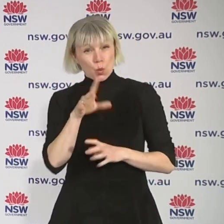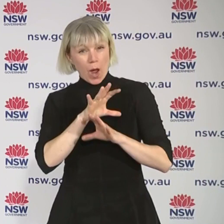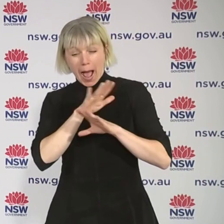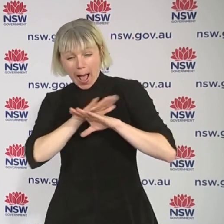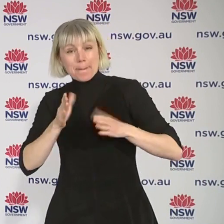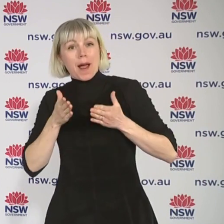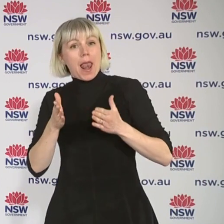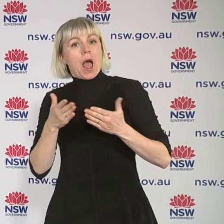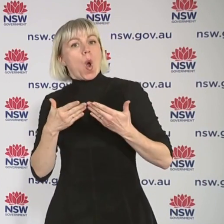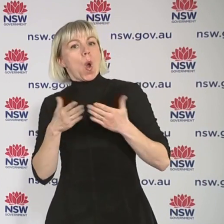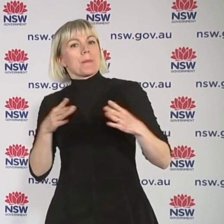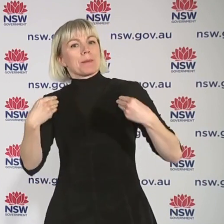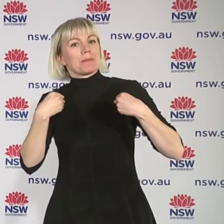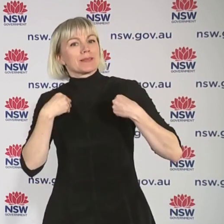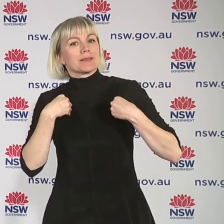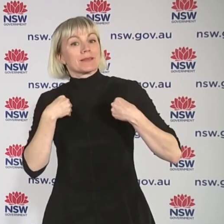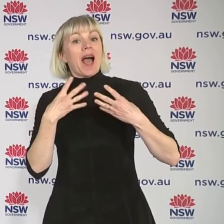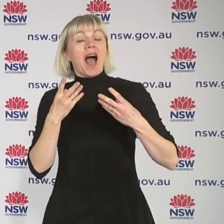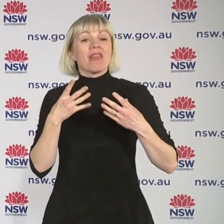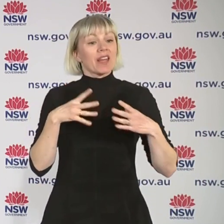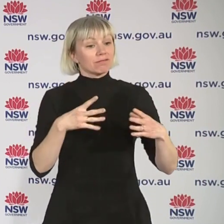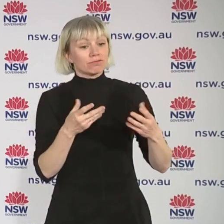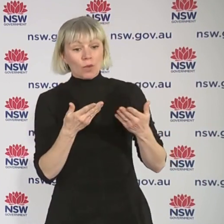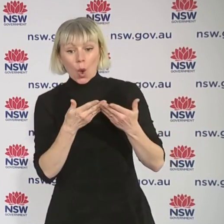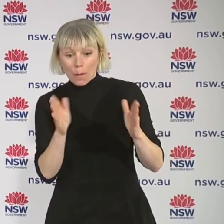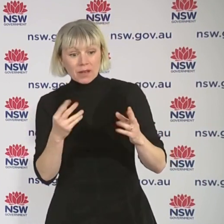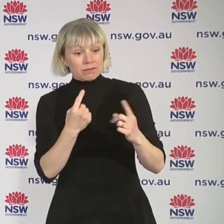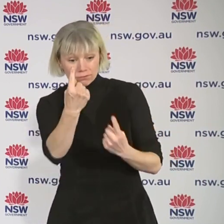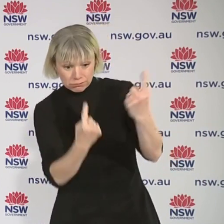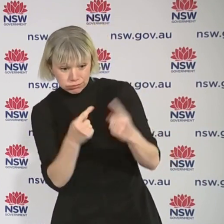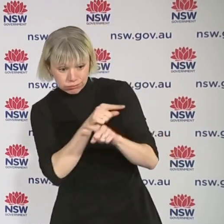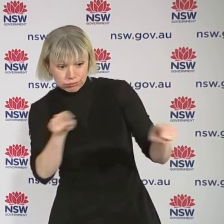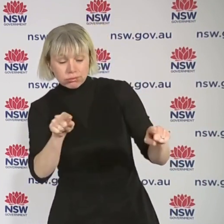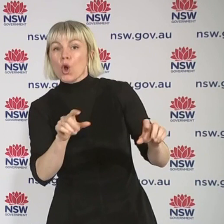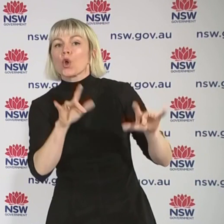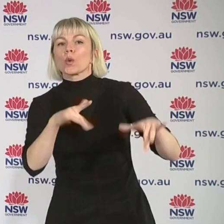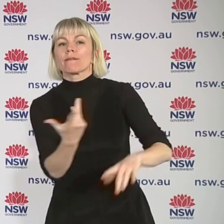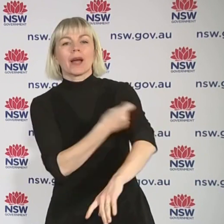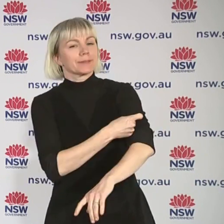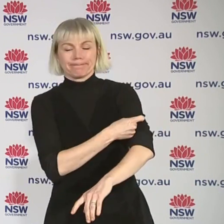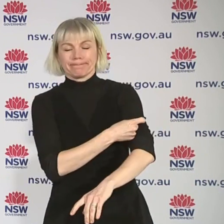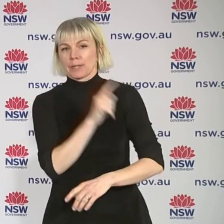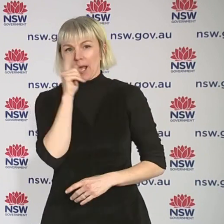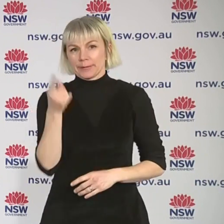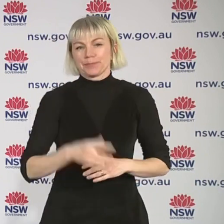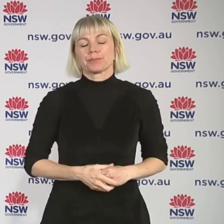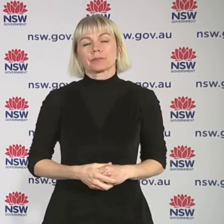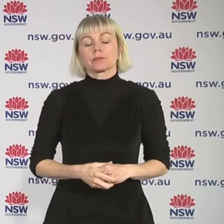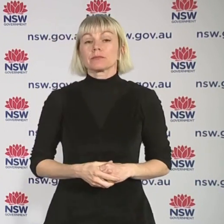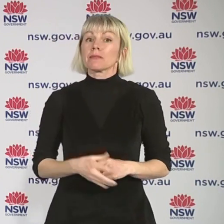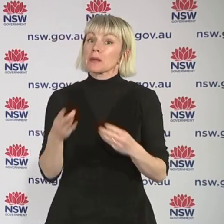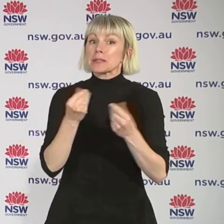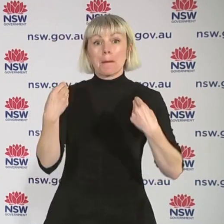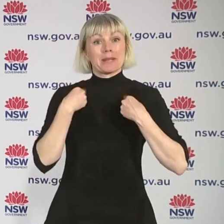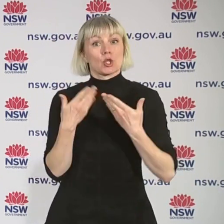and accept anyone who's not vaccinated until at least the 1st of December. So some businesses in communities which are open now might actually go backwards,